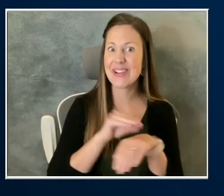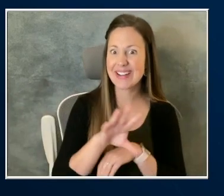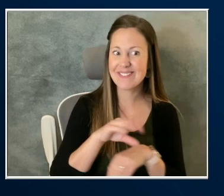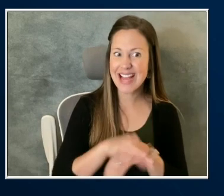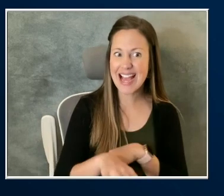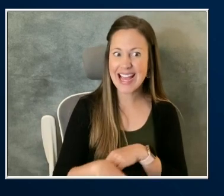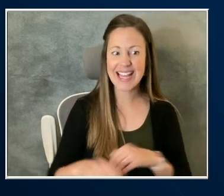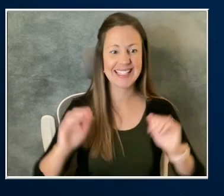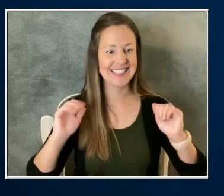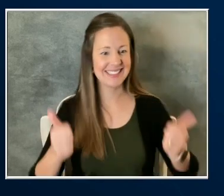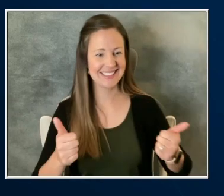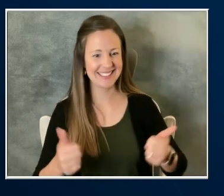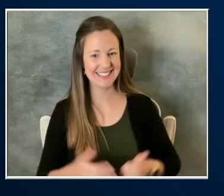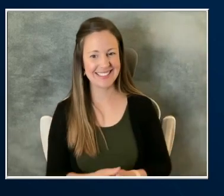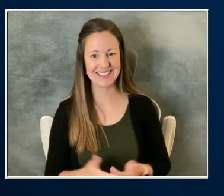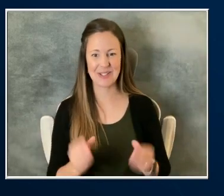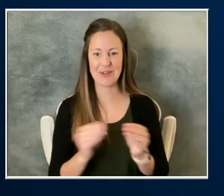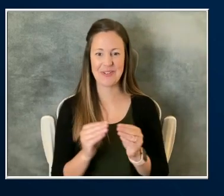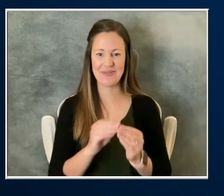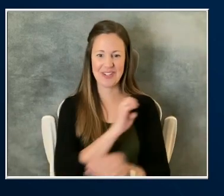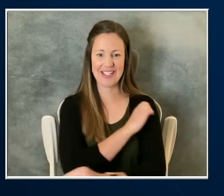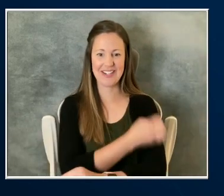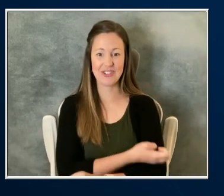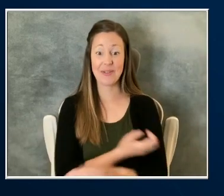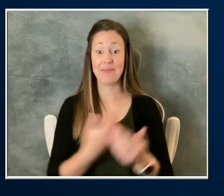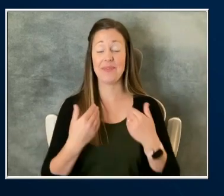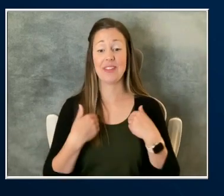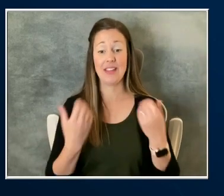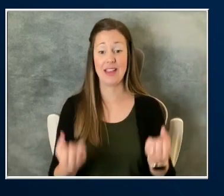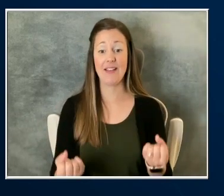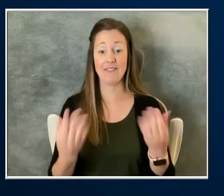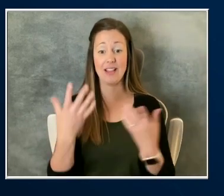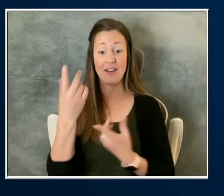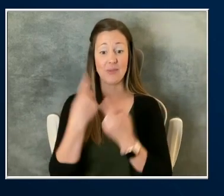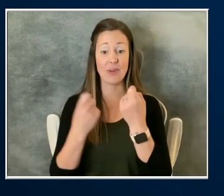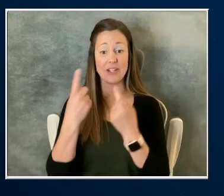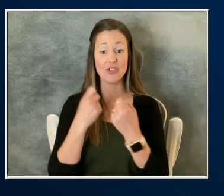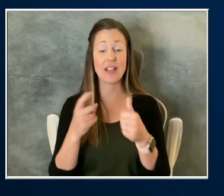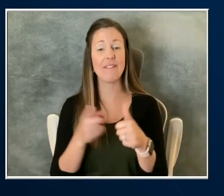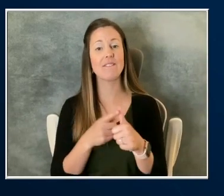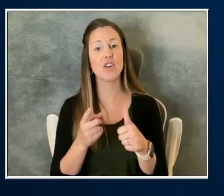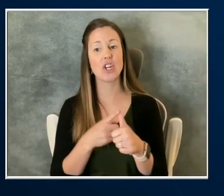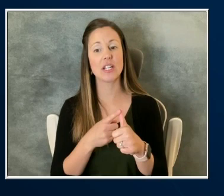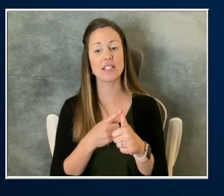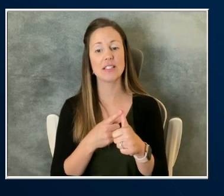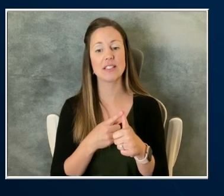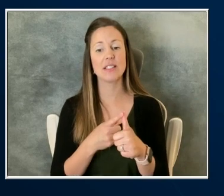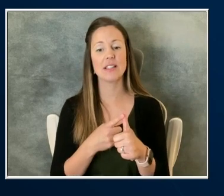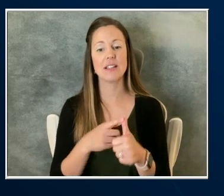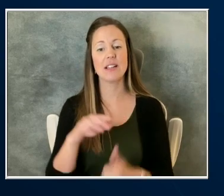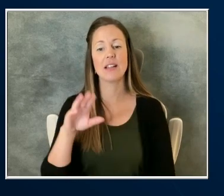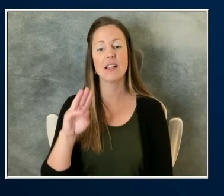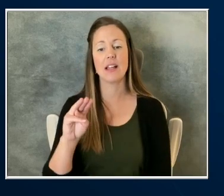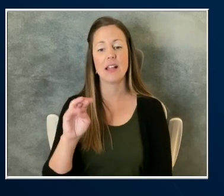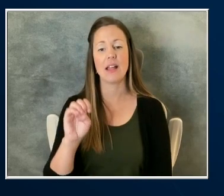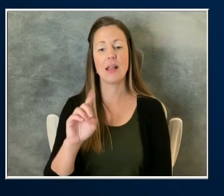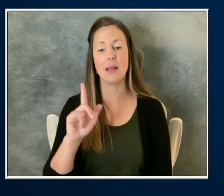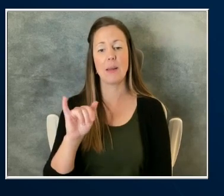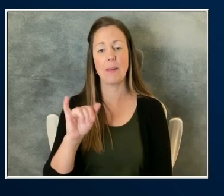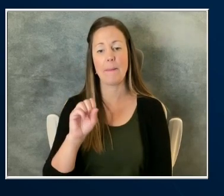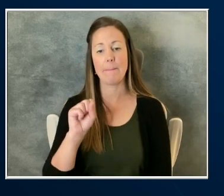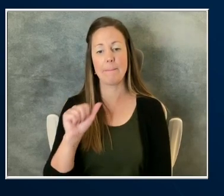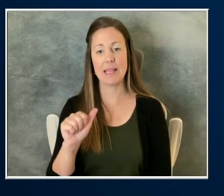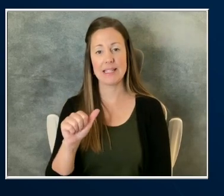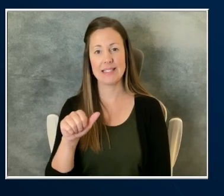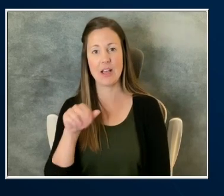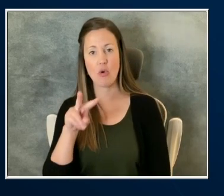more energy. I have a lot of questions coming in. The first one is for Melissa Bonzinski, who's watching us on YouTube. She